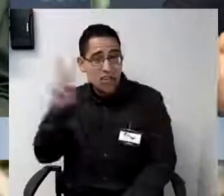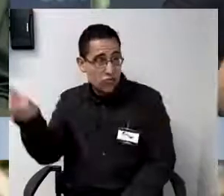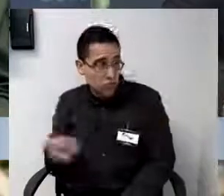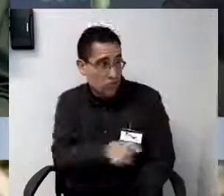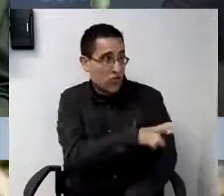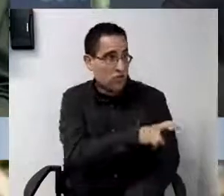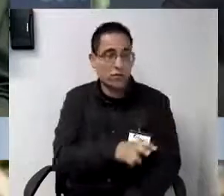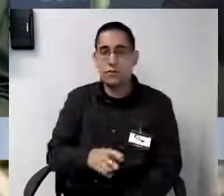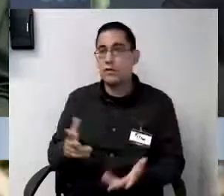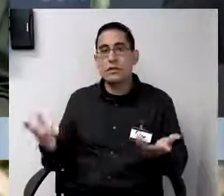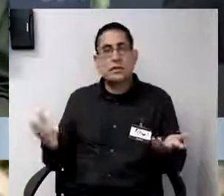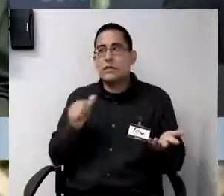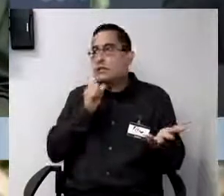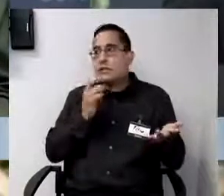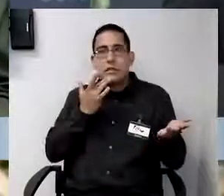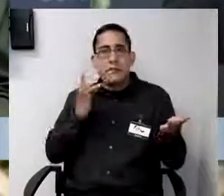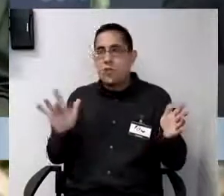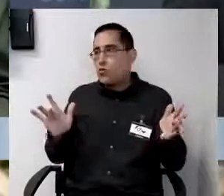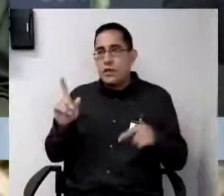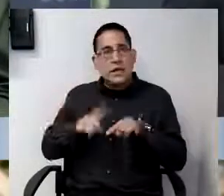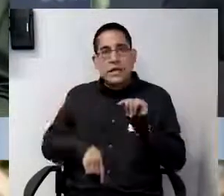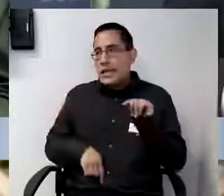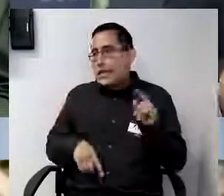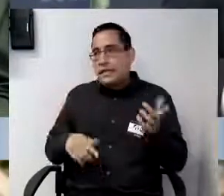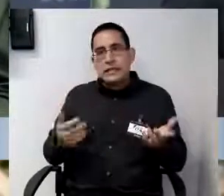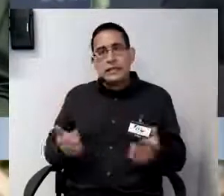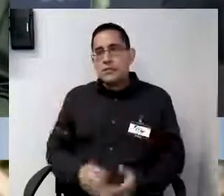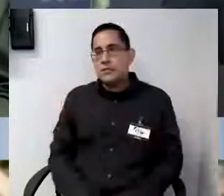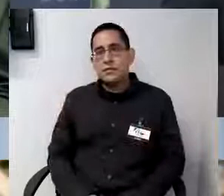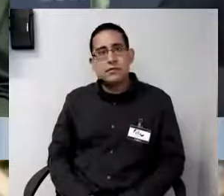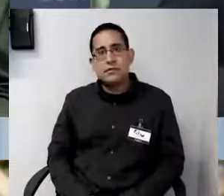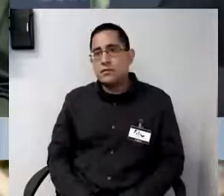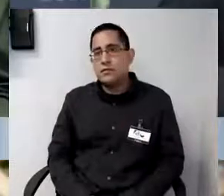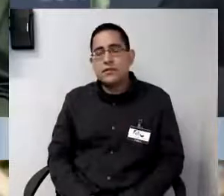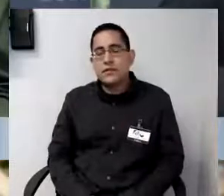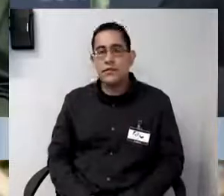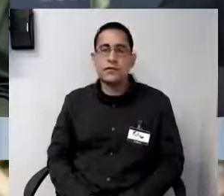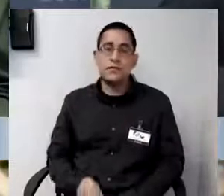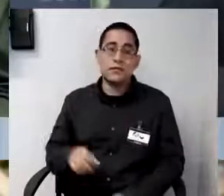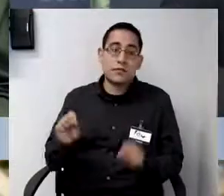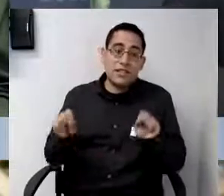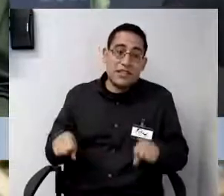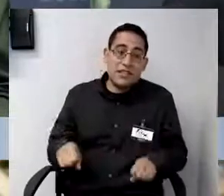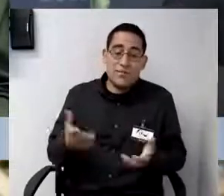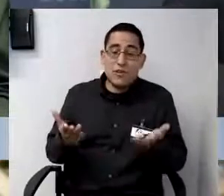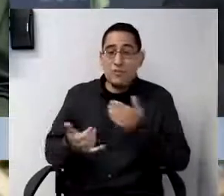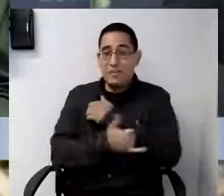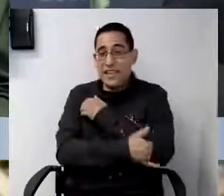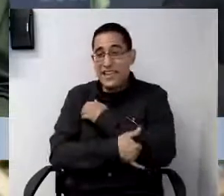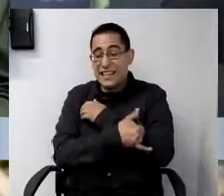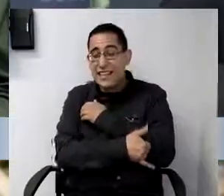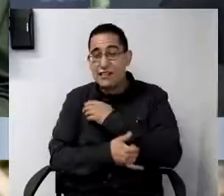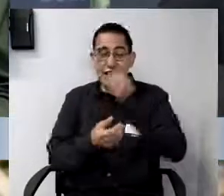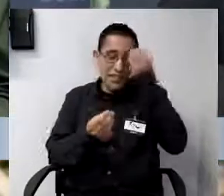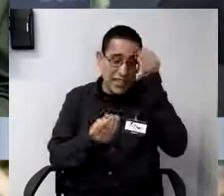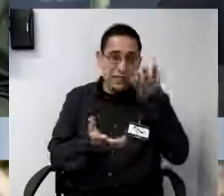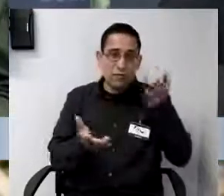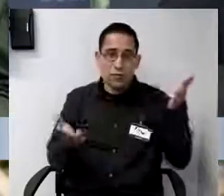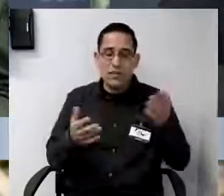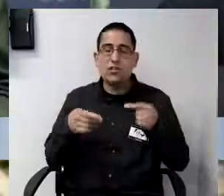which unfortunately we were not able to do it. So it could be that the county's information might be trailing a bit